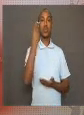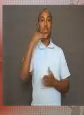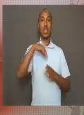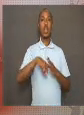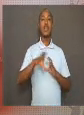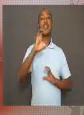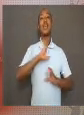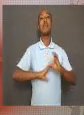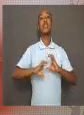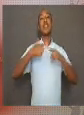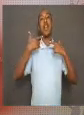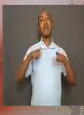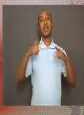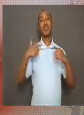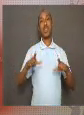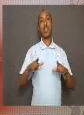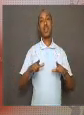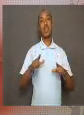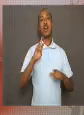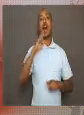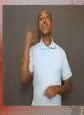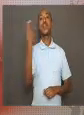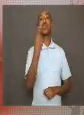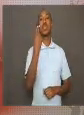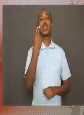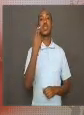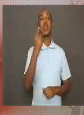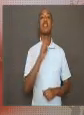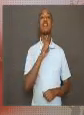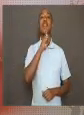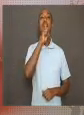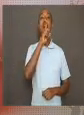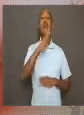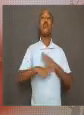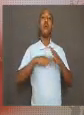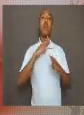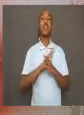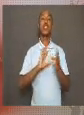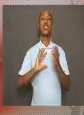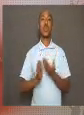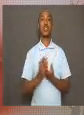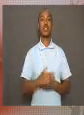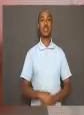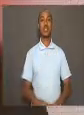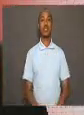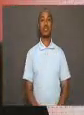the chemistry laboratory are used in real-world situations.